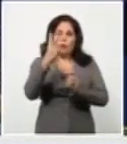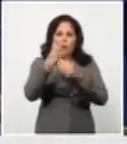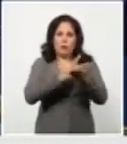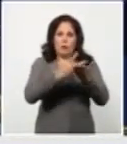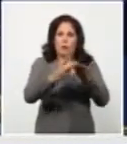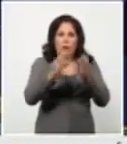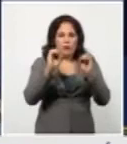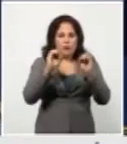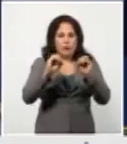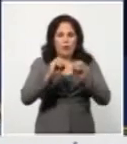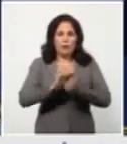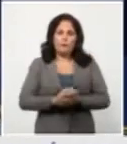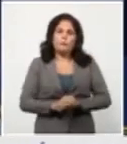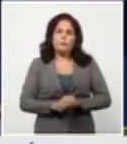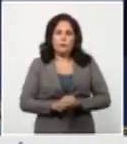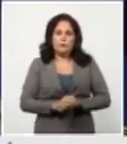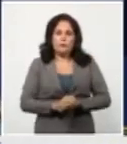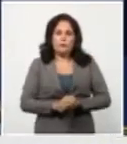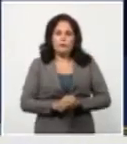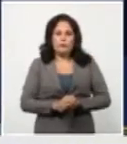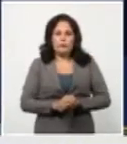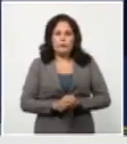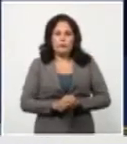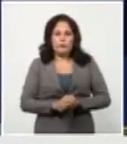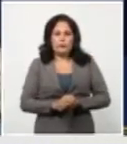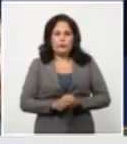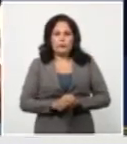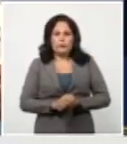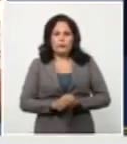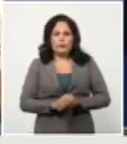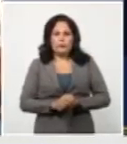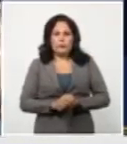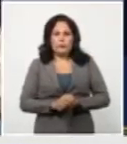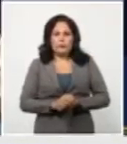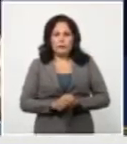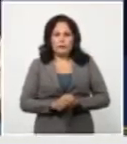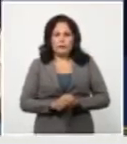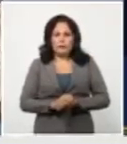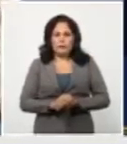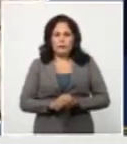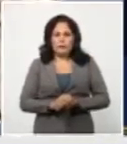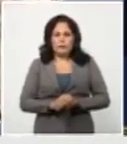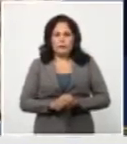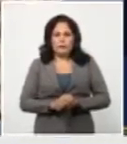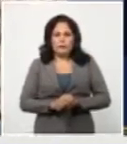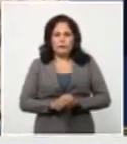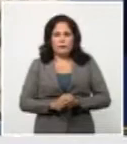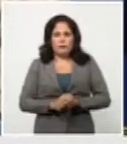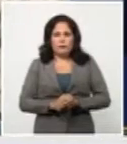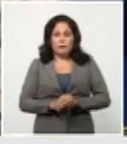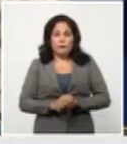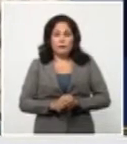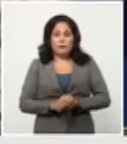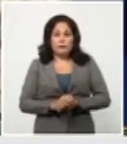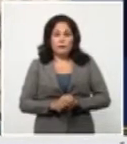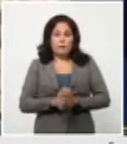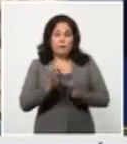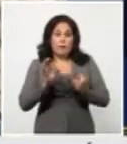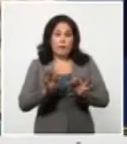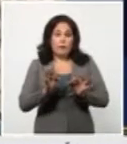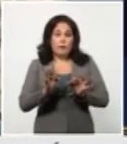which have not reported cases over the last 15 days, as I said earlier.